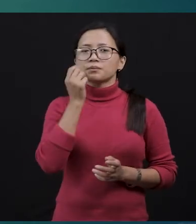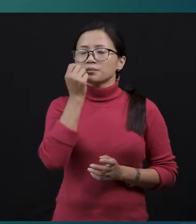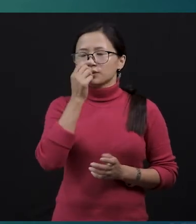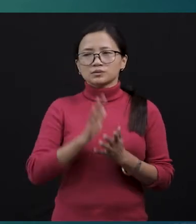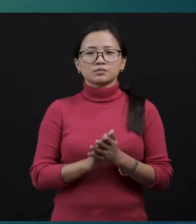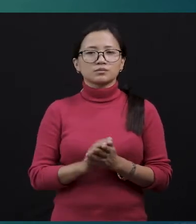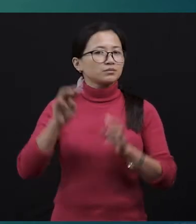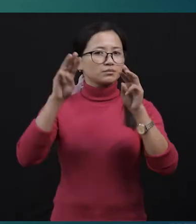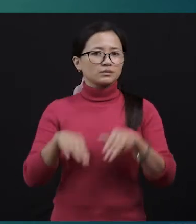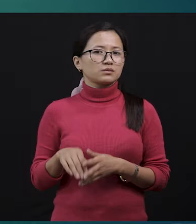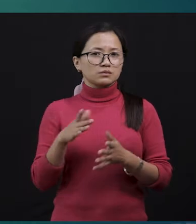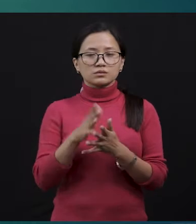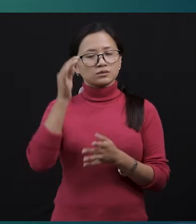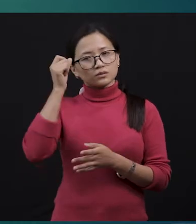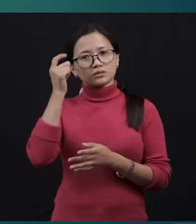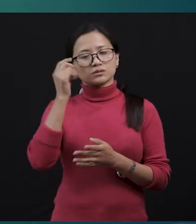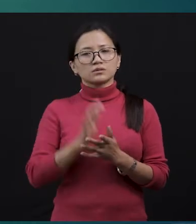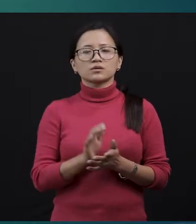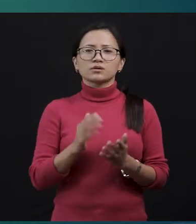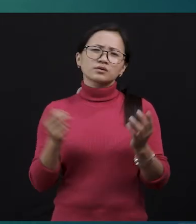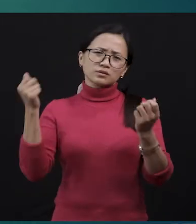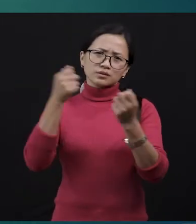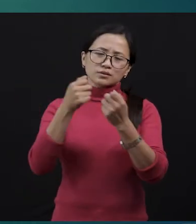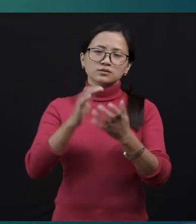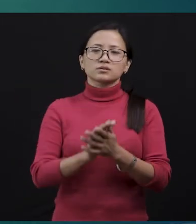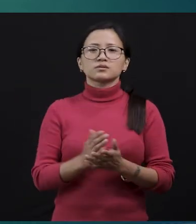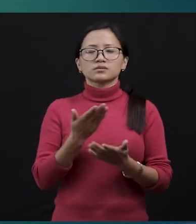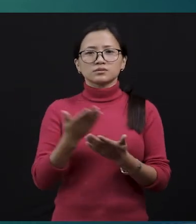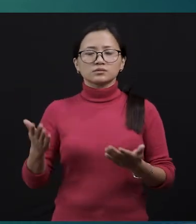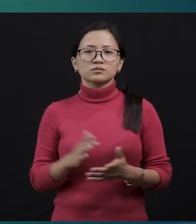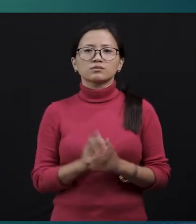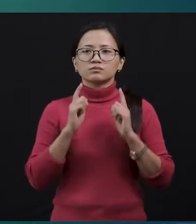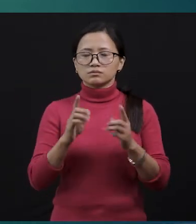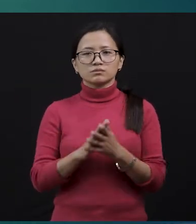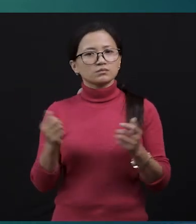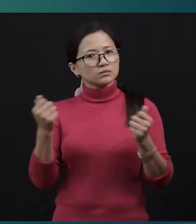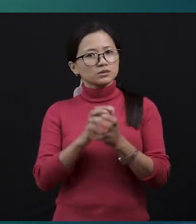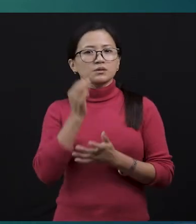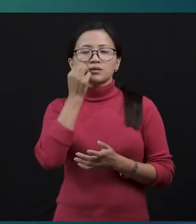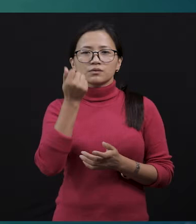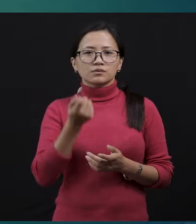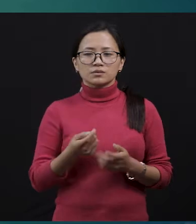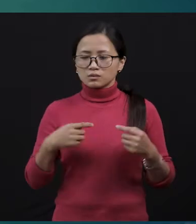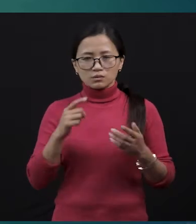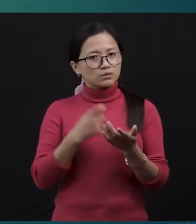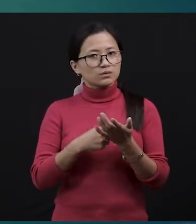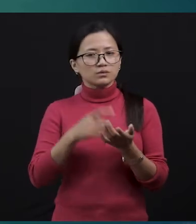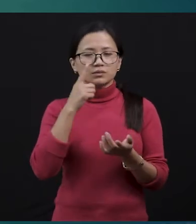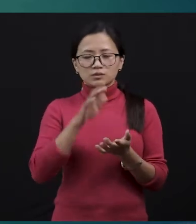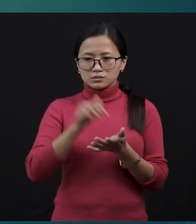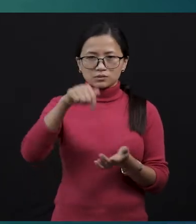understand when you grow up, so you also have to go against them. But that does not mean you go against your father or your mother at this